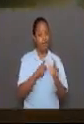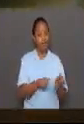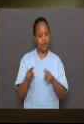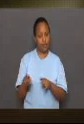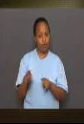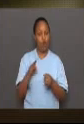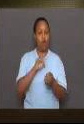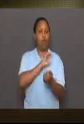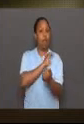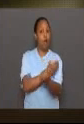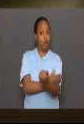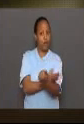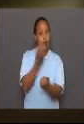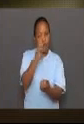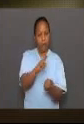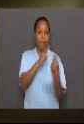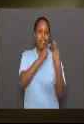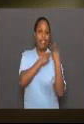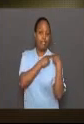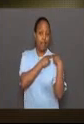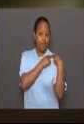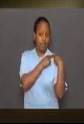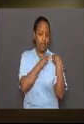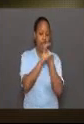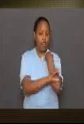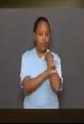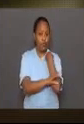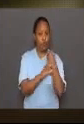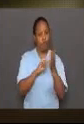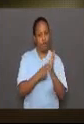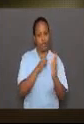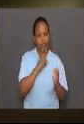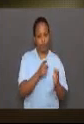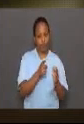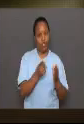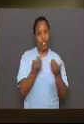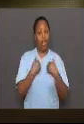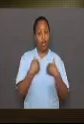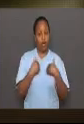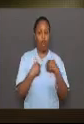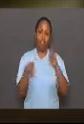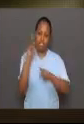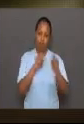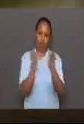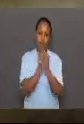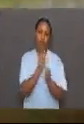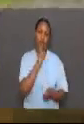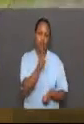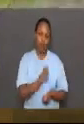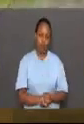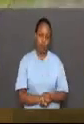the power or authority of the state rests with the people.